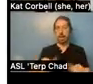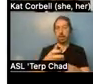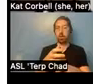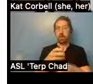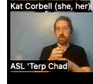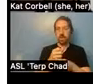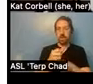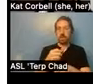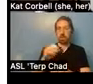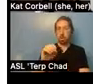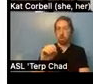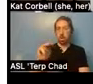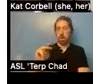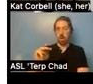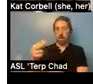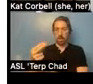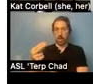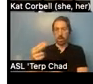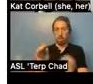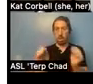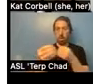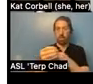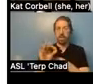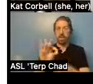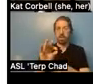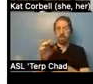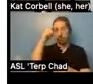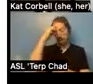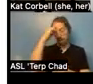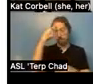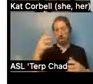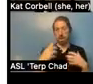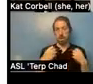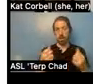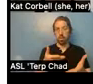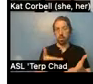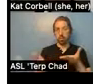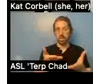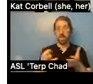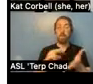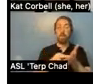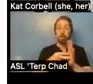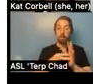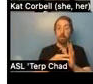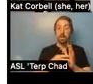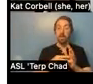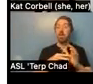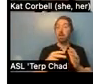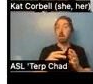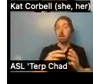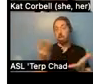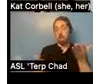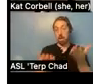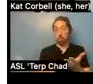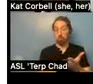funded enhanced services, thereby increasing the likelihood that they will be accepted into a housing program. In addition,